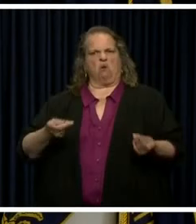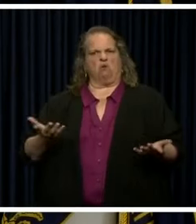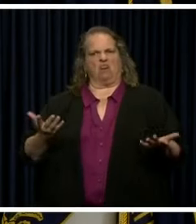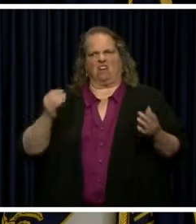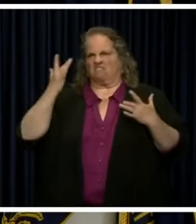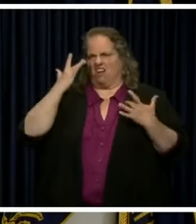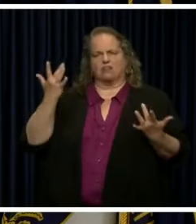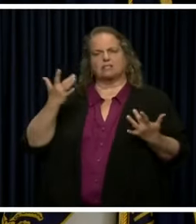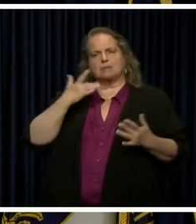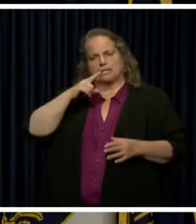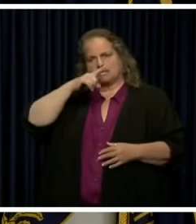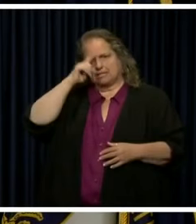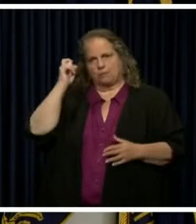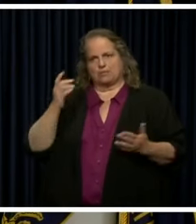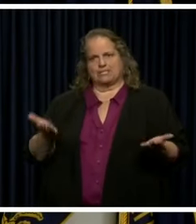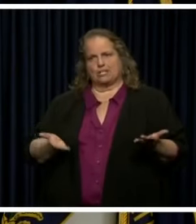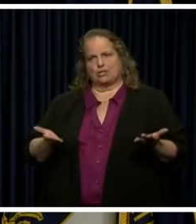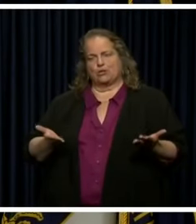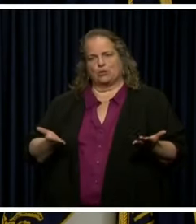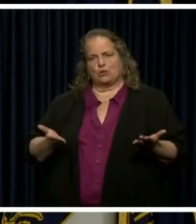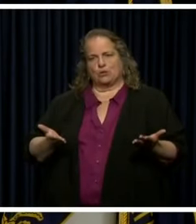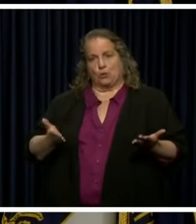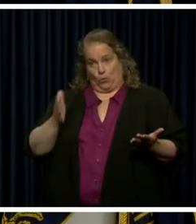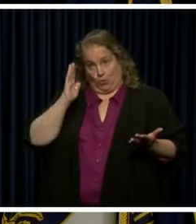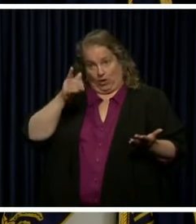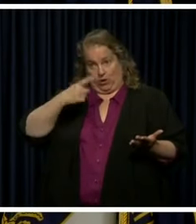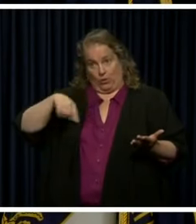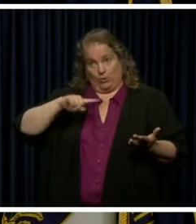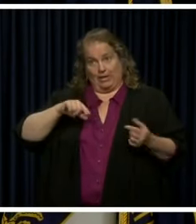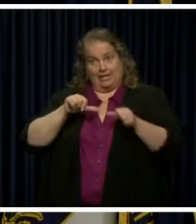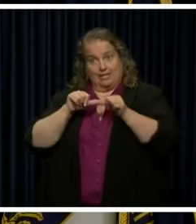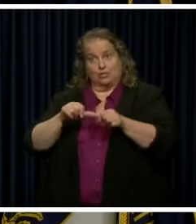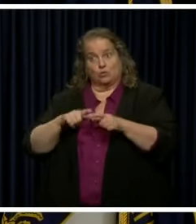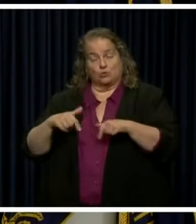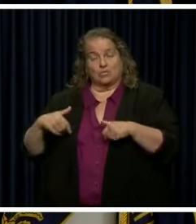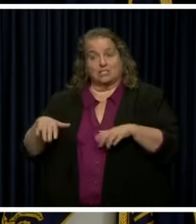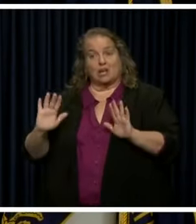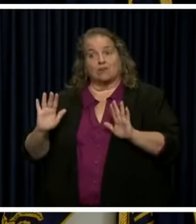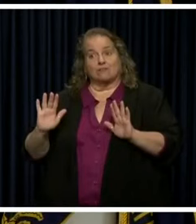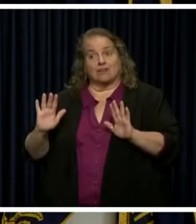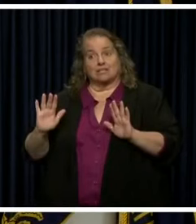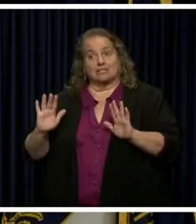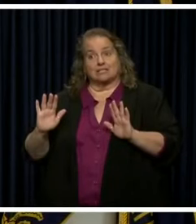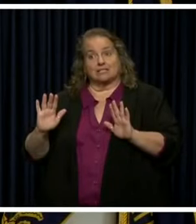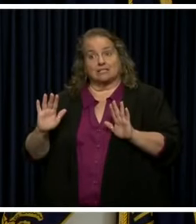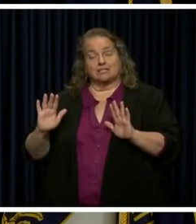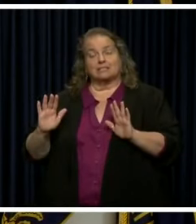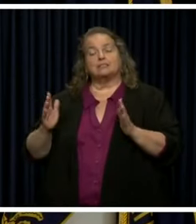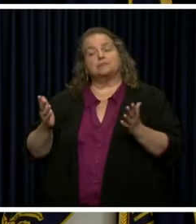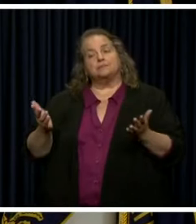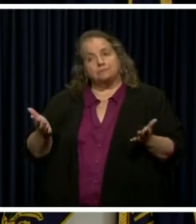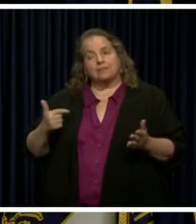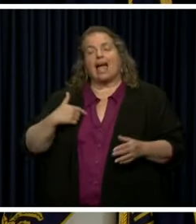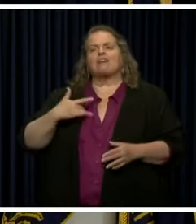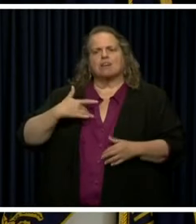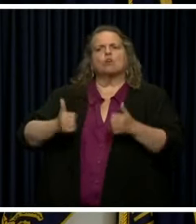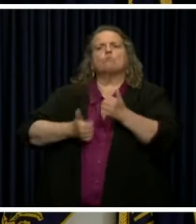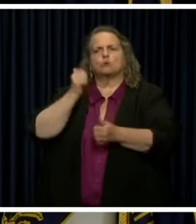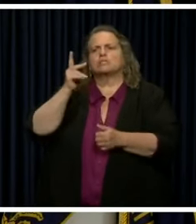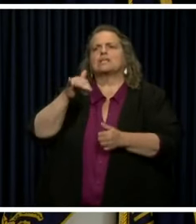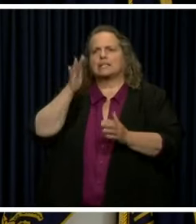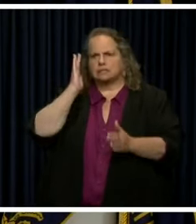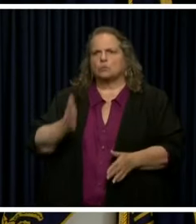will we continue to sacrifice? And I believe the vast majority of Kentuckians will. But the problem with this